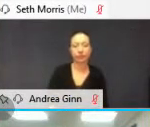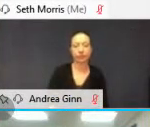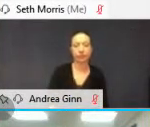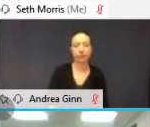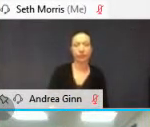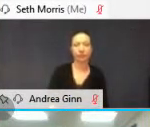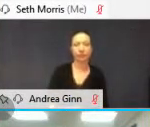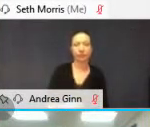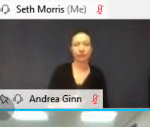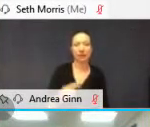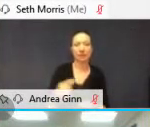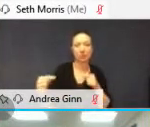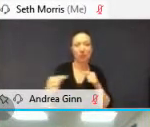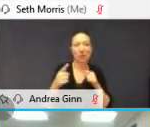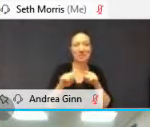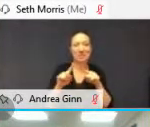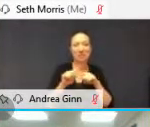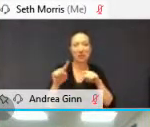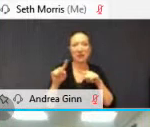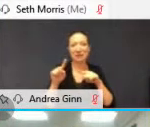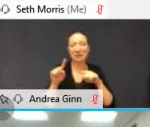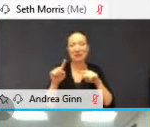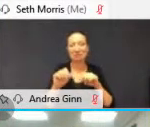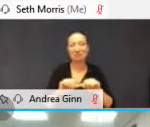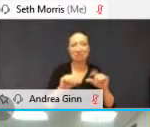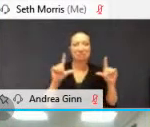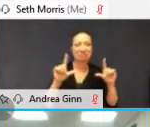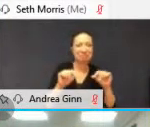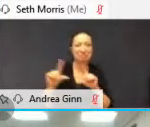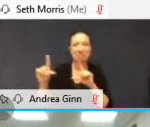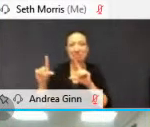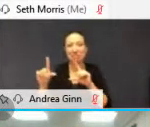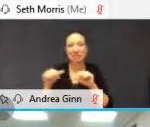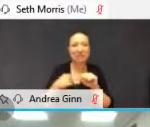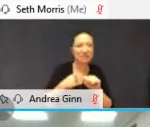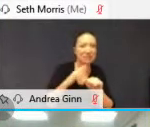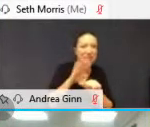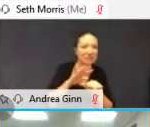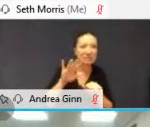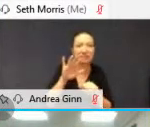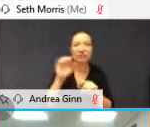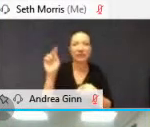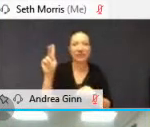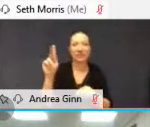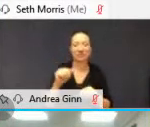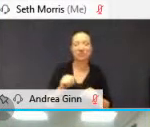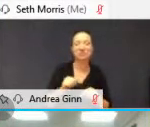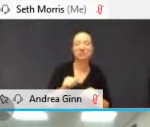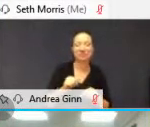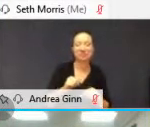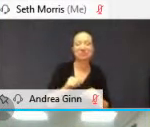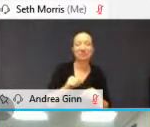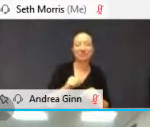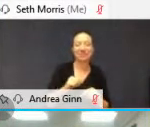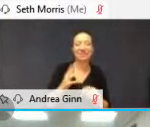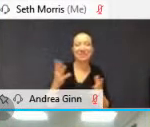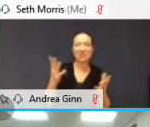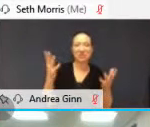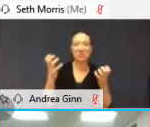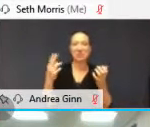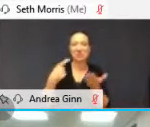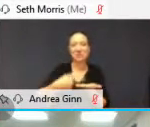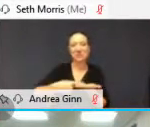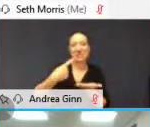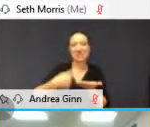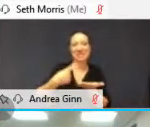struggling with my different platform familiarity here. Okay, so we wanted to talk to you about our